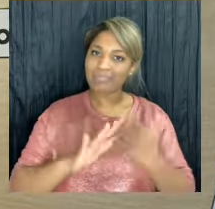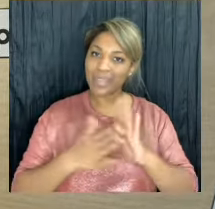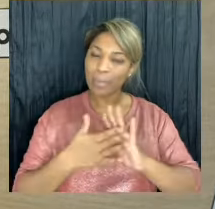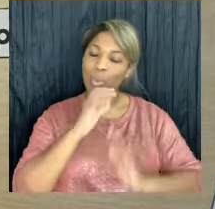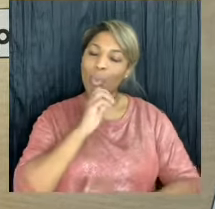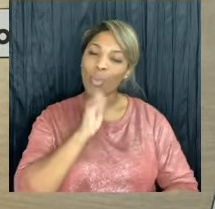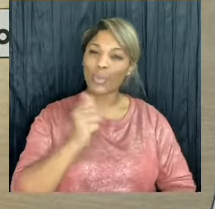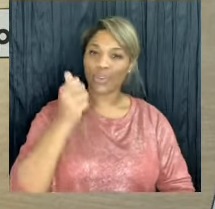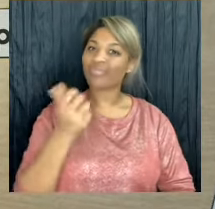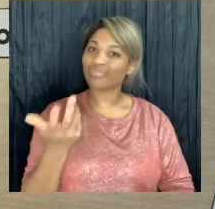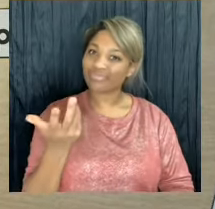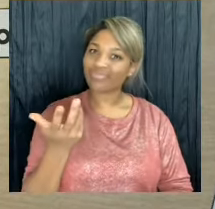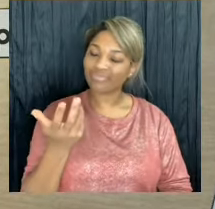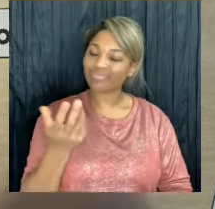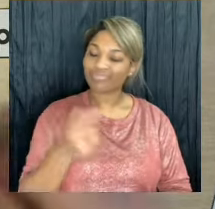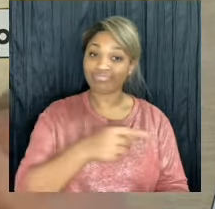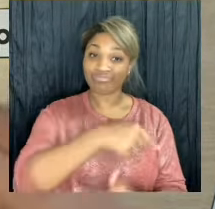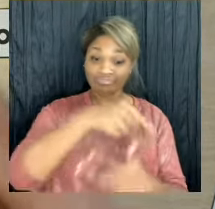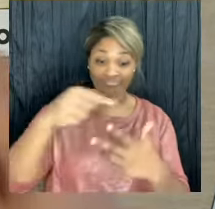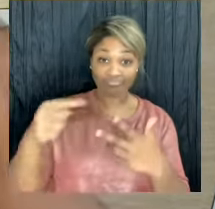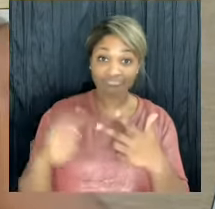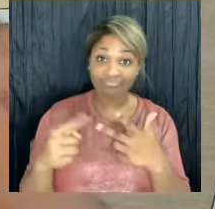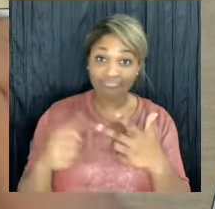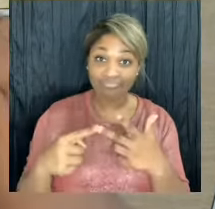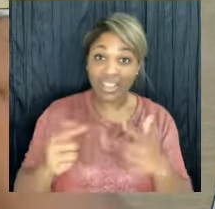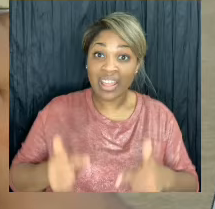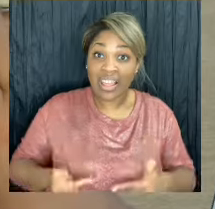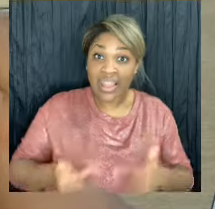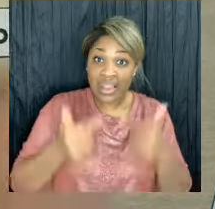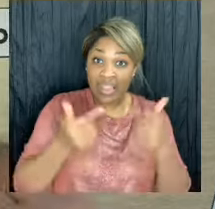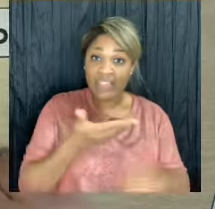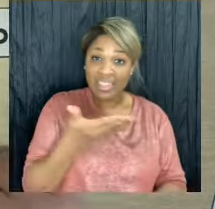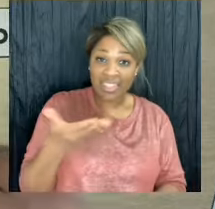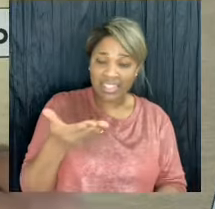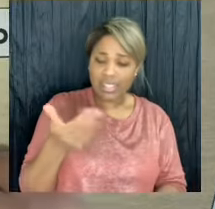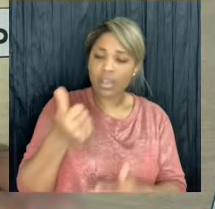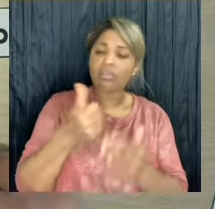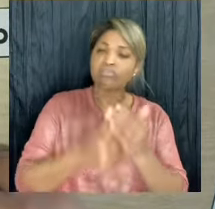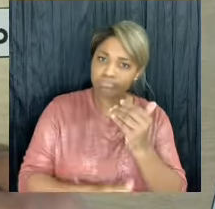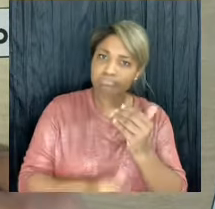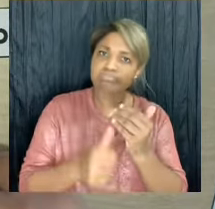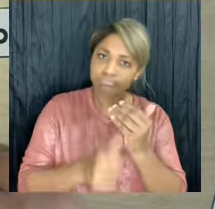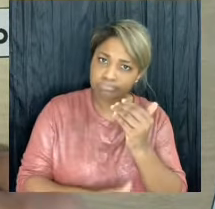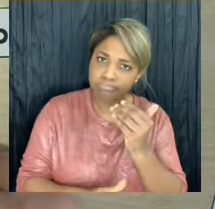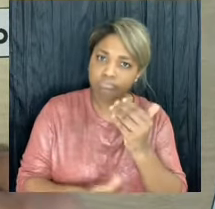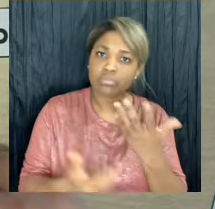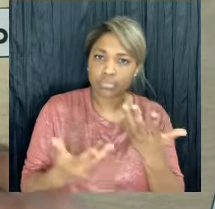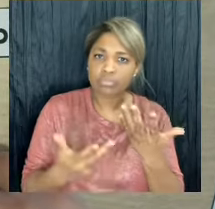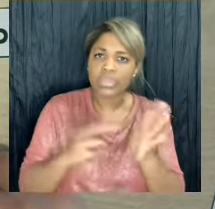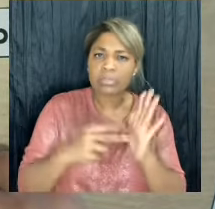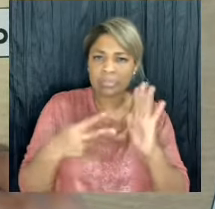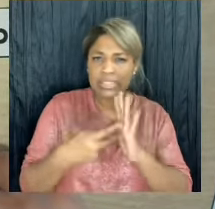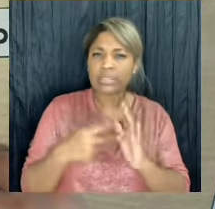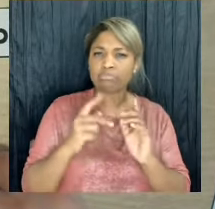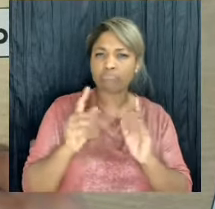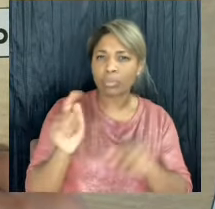older. Living things get rid of waste. That means that they go to the bathroom.